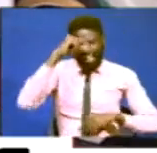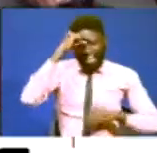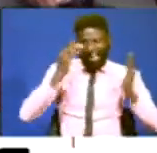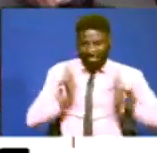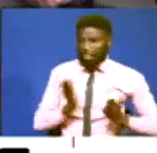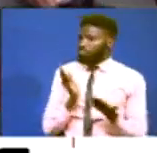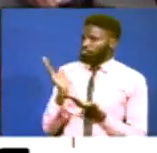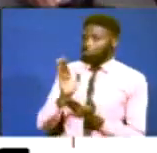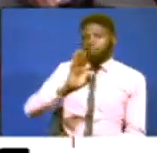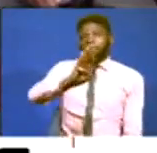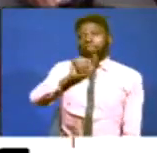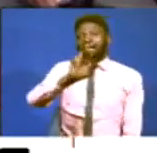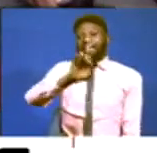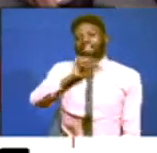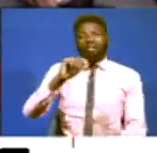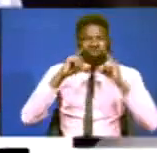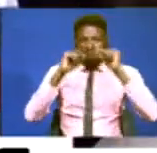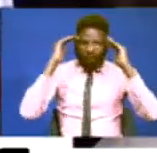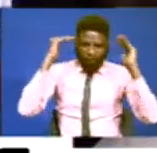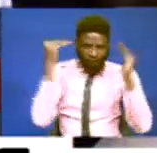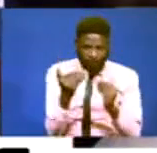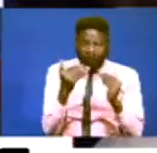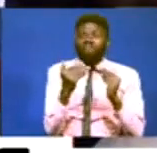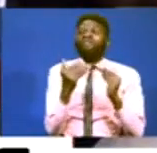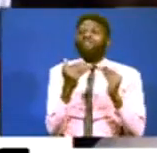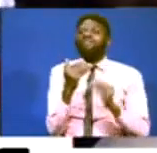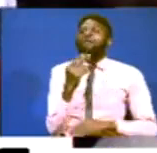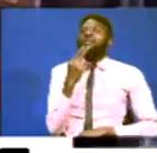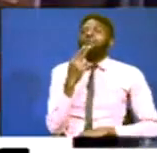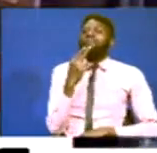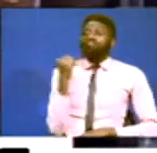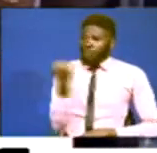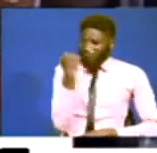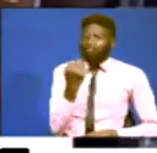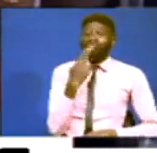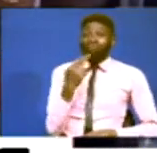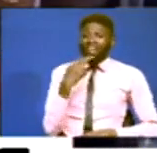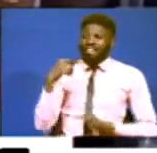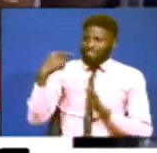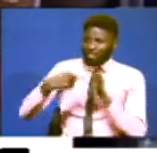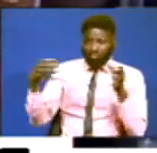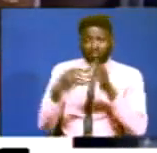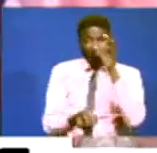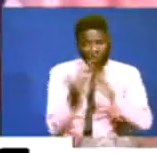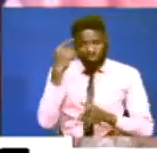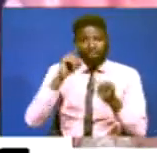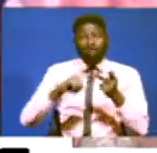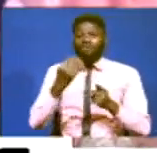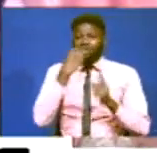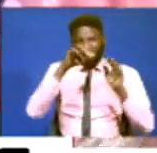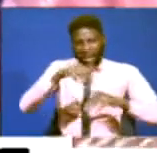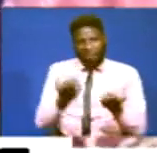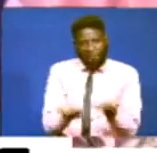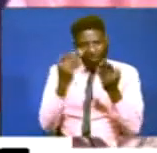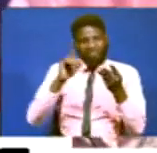infrastructure, supporting Mumias sugar revival efforts, increasing food production, and fixing health care challenges. I've